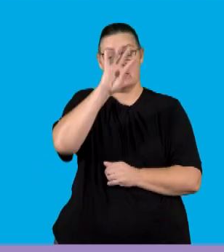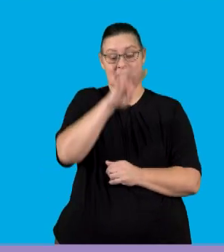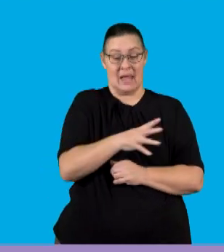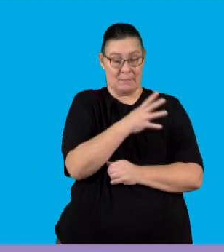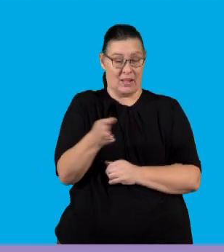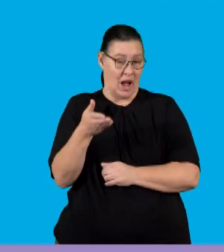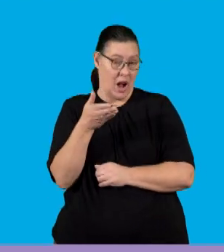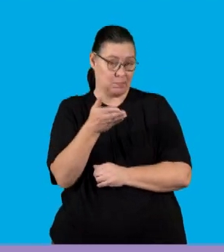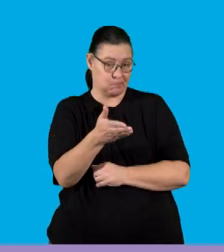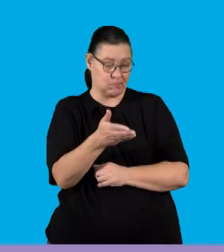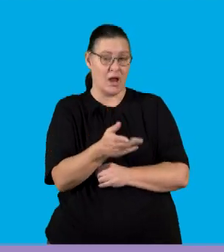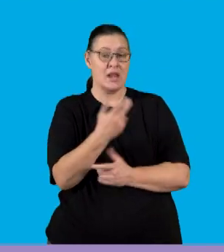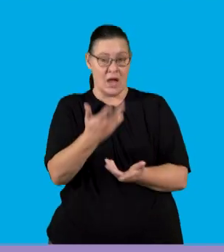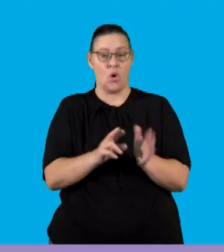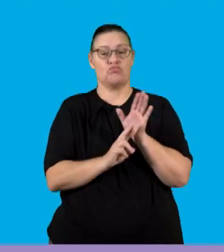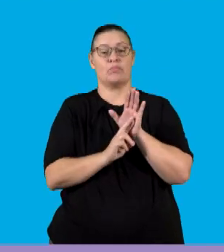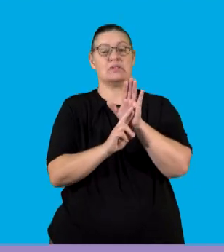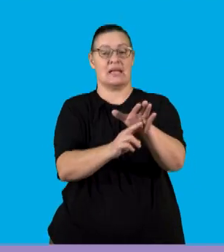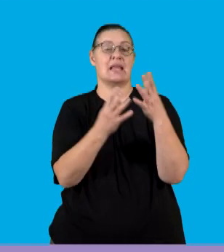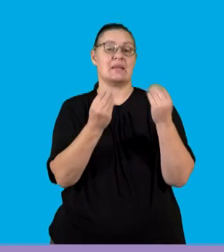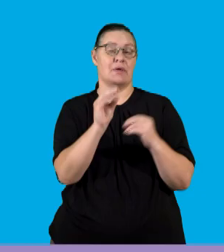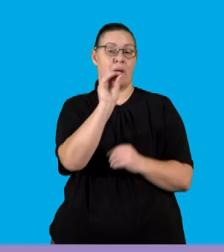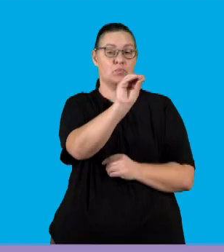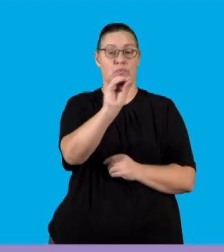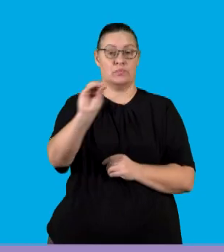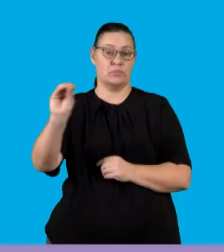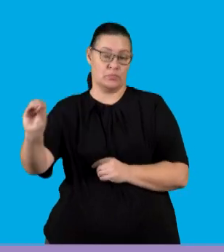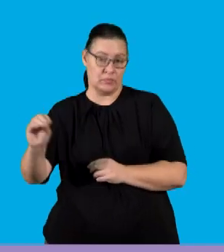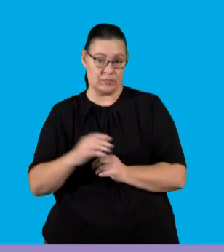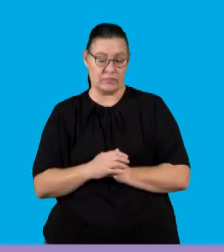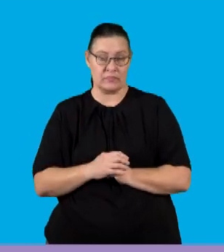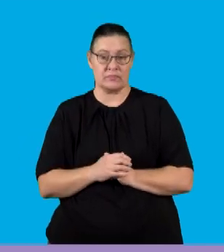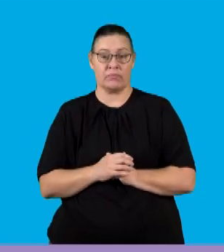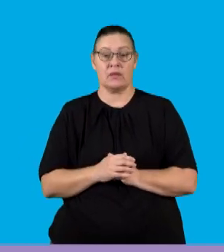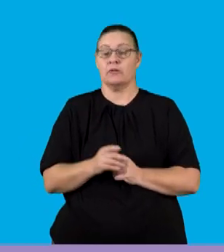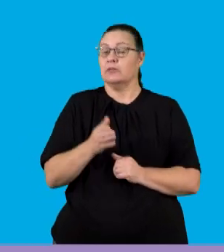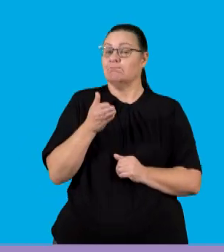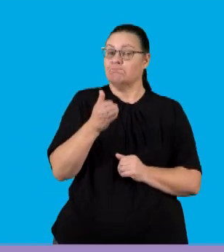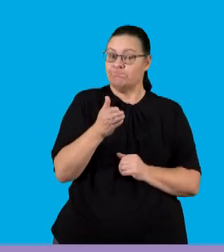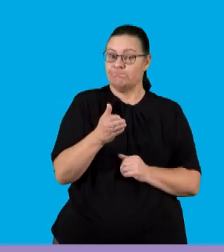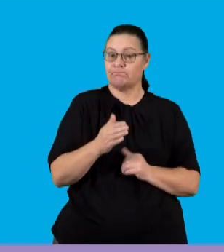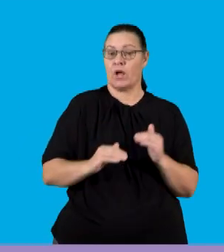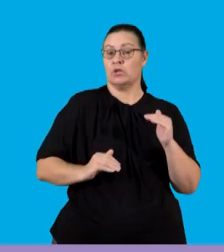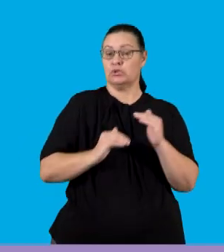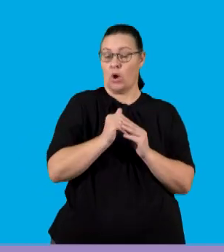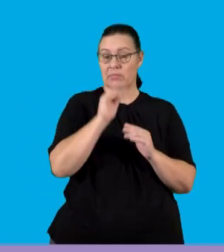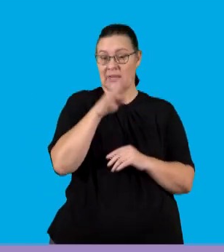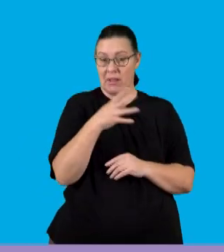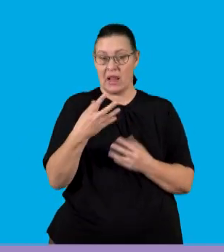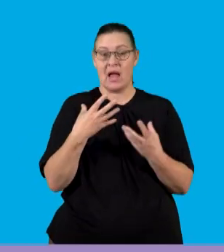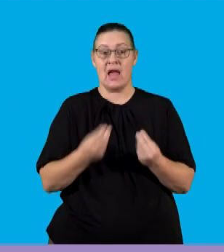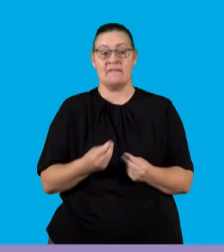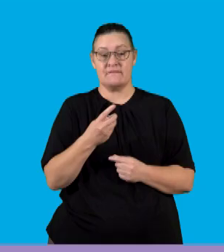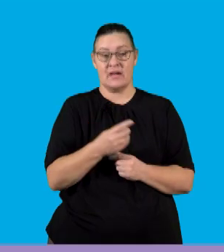the table, and we are going to represent these numbers in this table. So here at the top of my table, I've